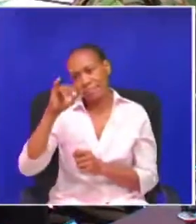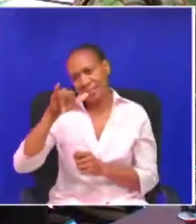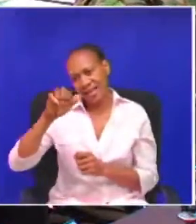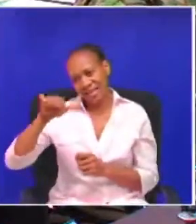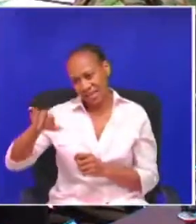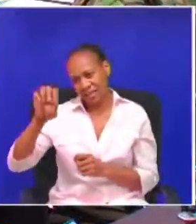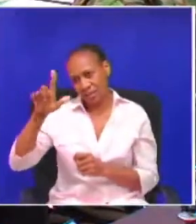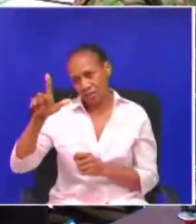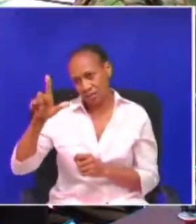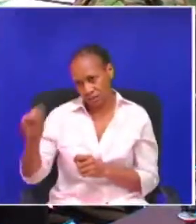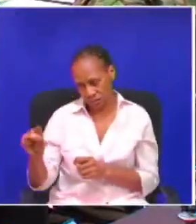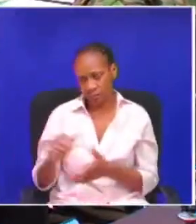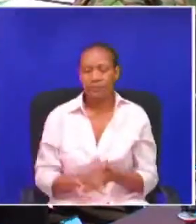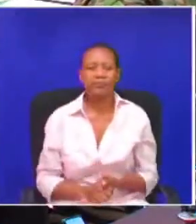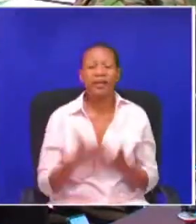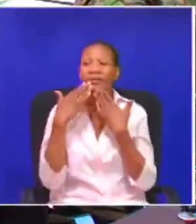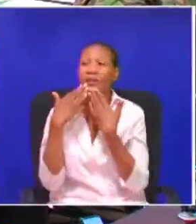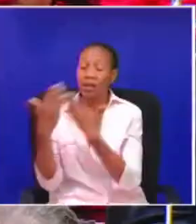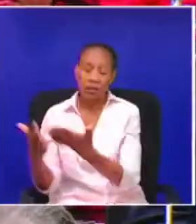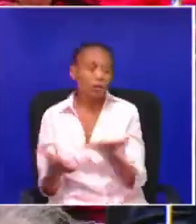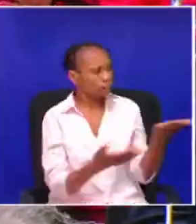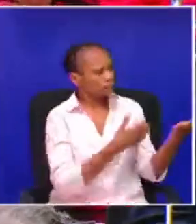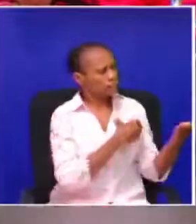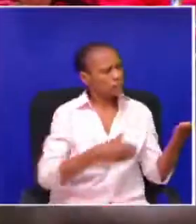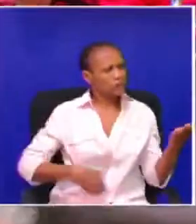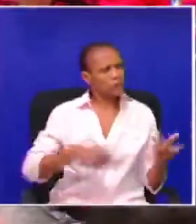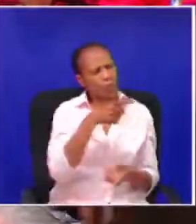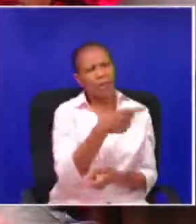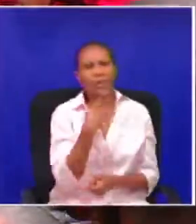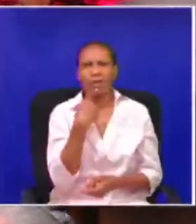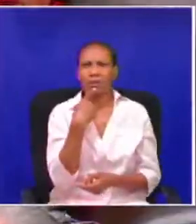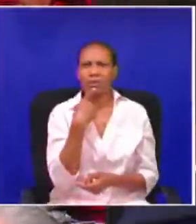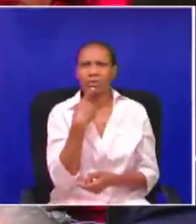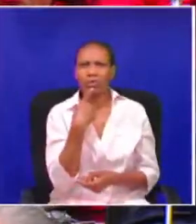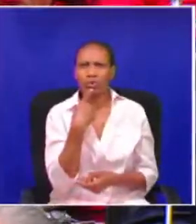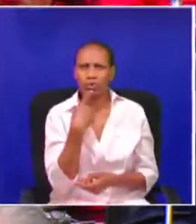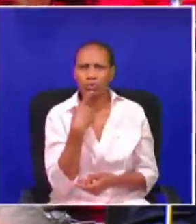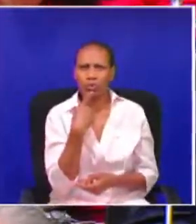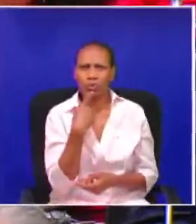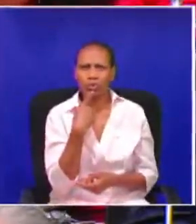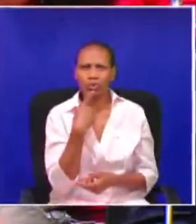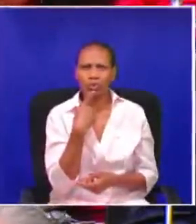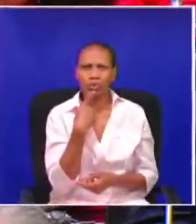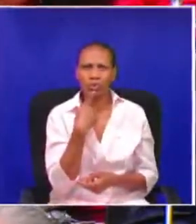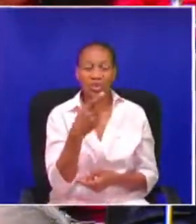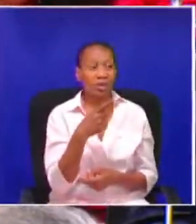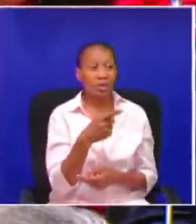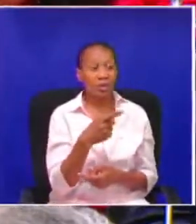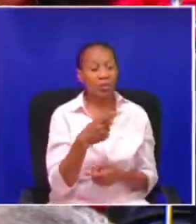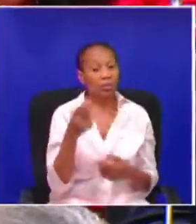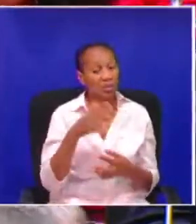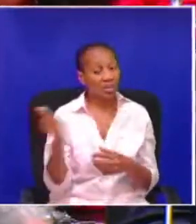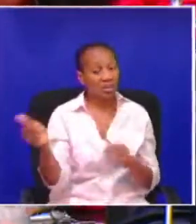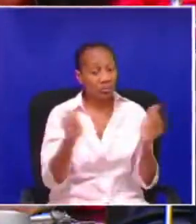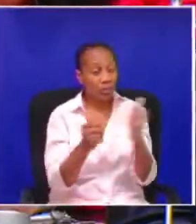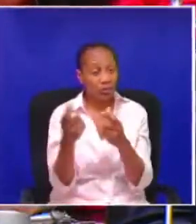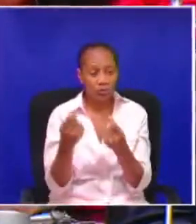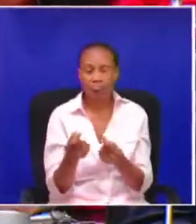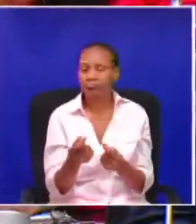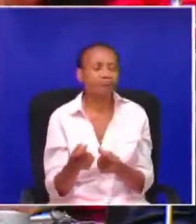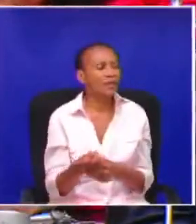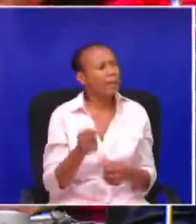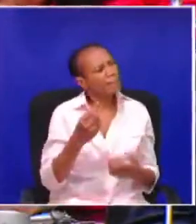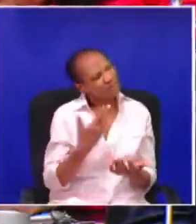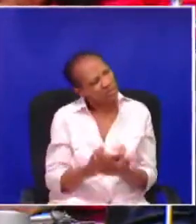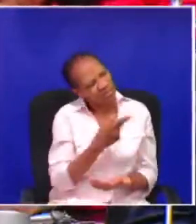Honorable Speaker. Mr. President, you say that you do not deployments of this nature. But can you confirm